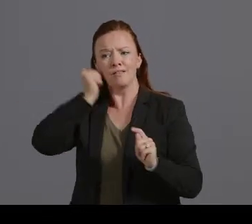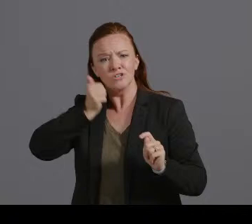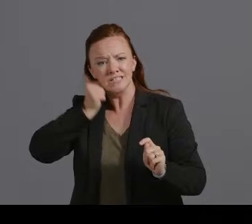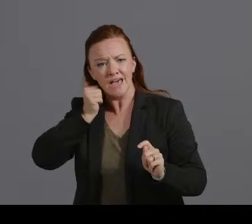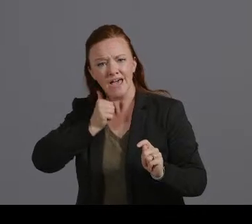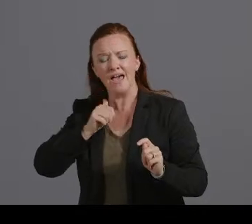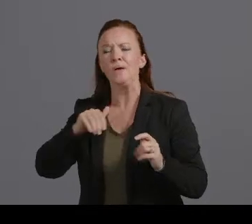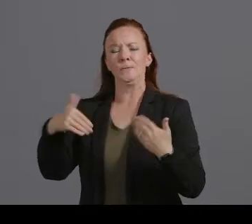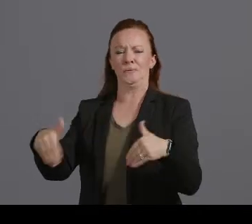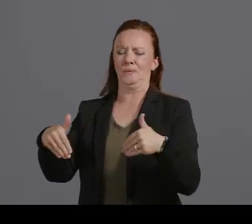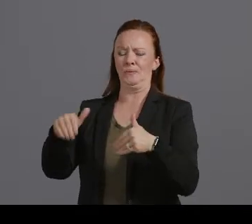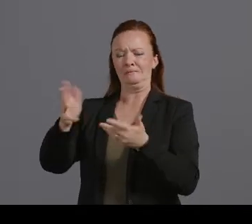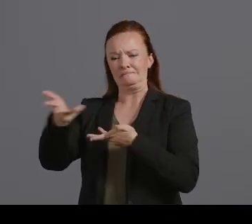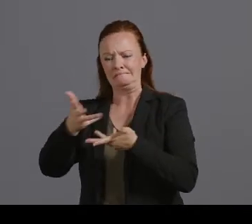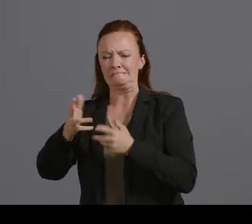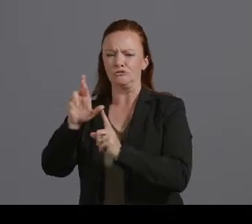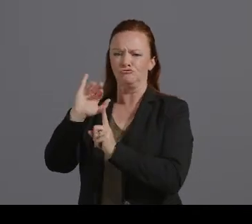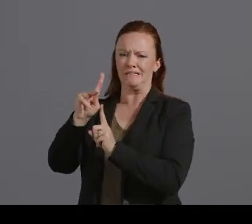community to continue.